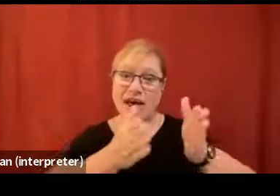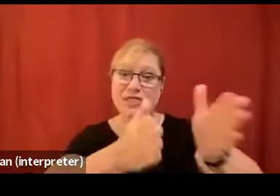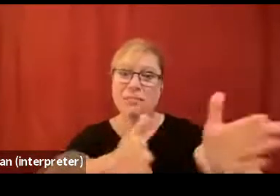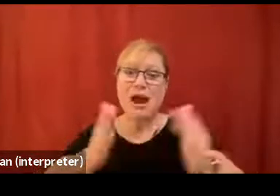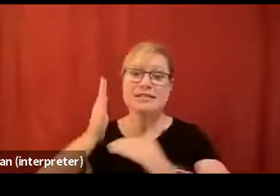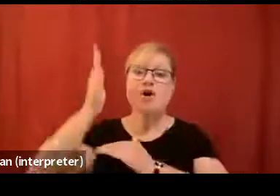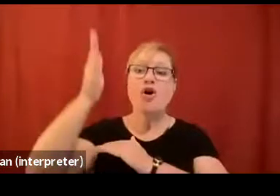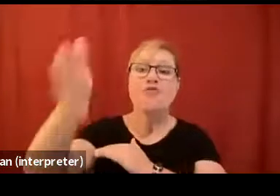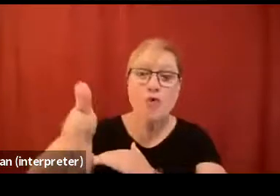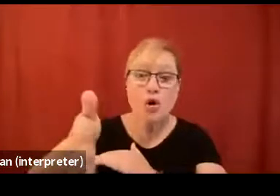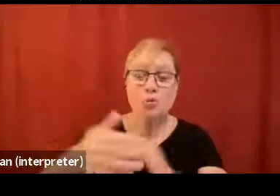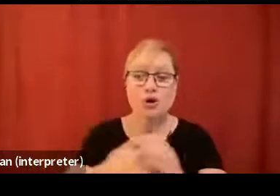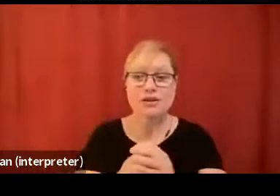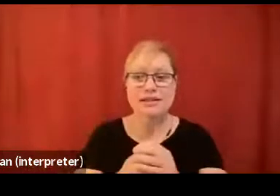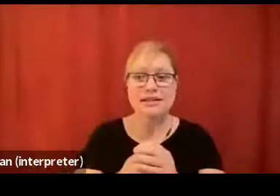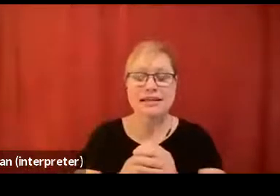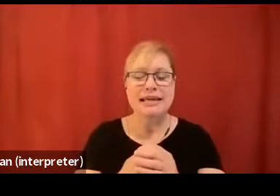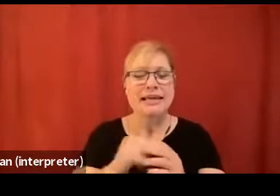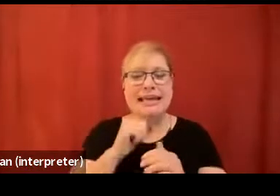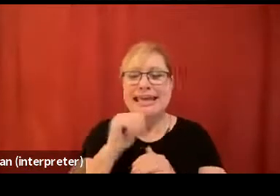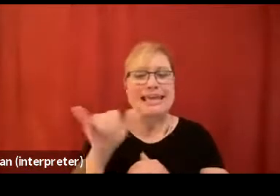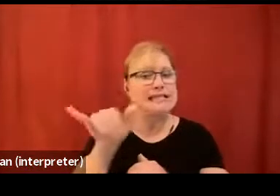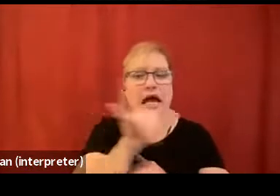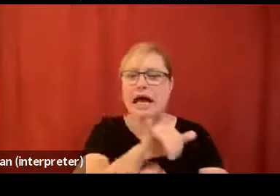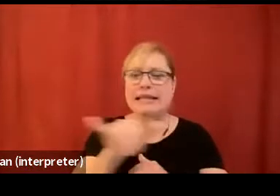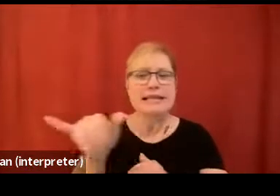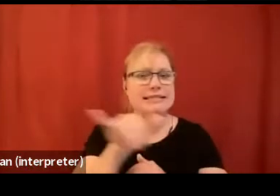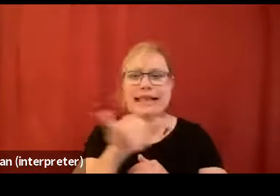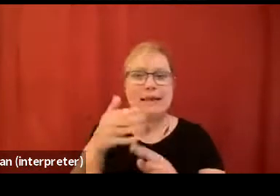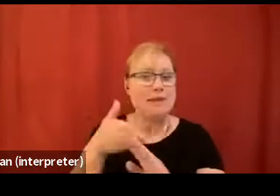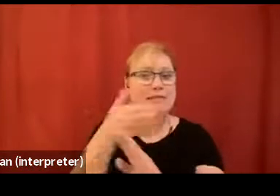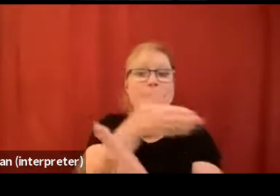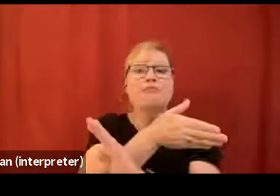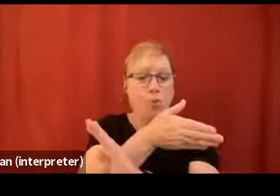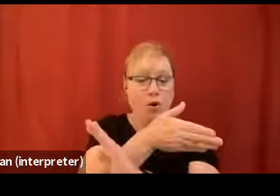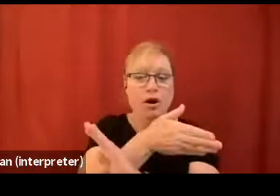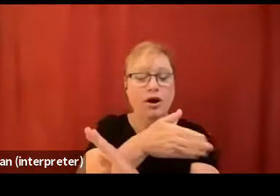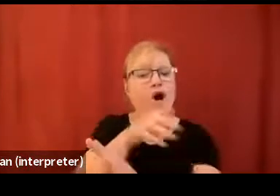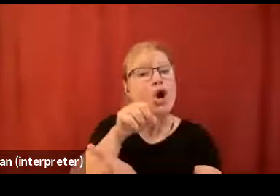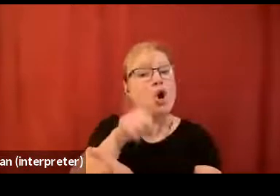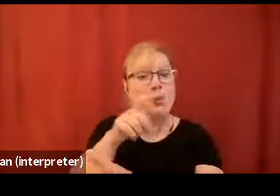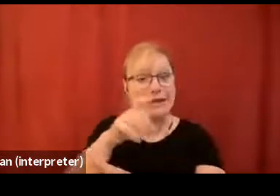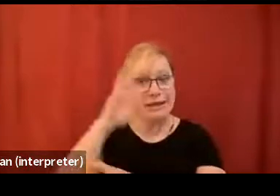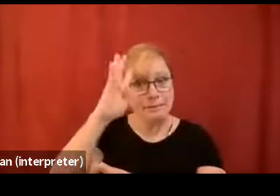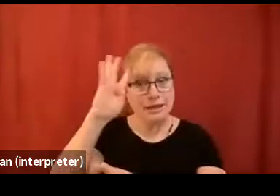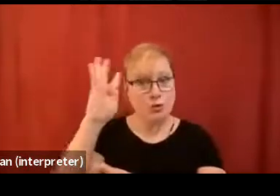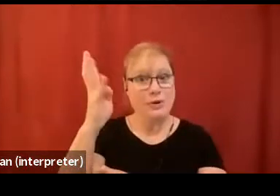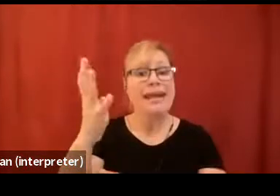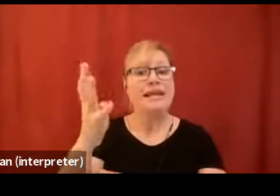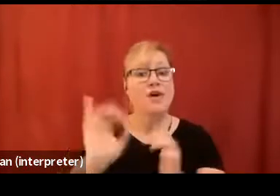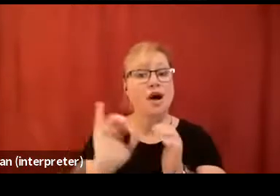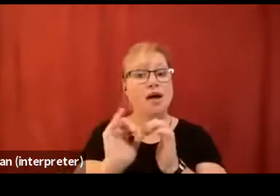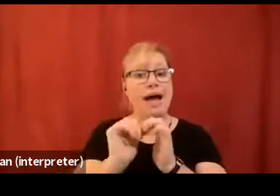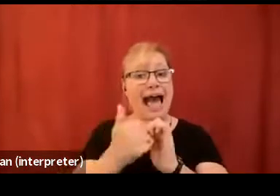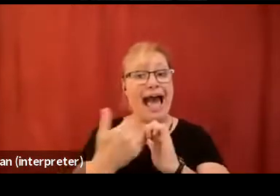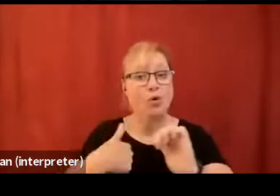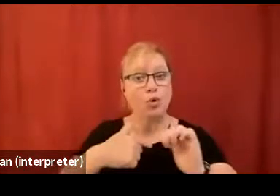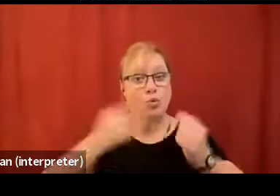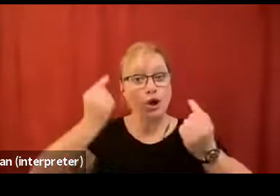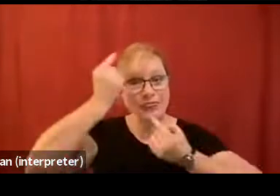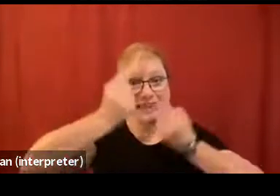the building, because it won't be the same as it was before. And we need to be creative about how we are